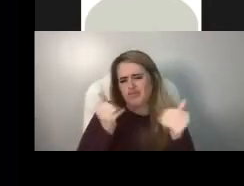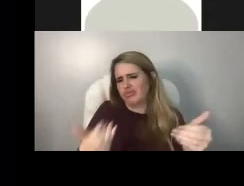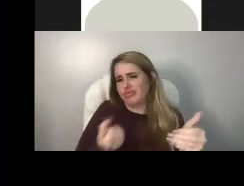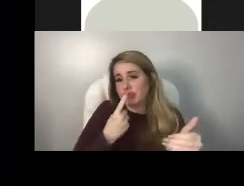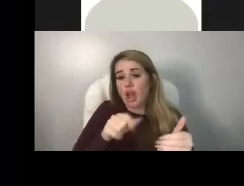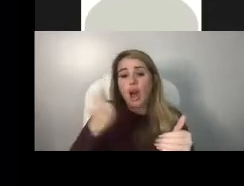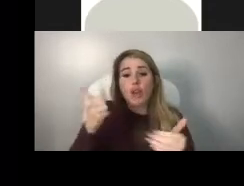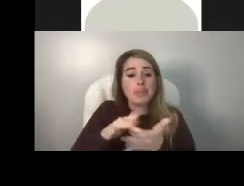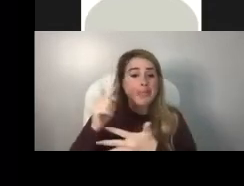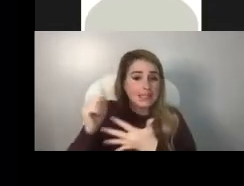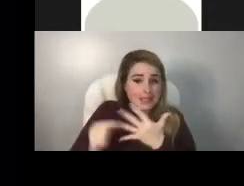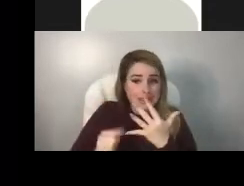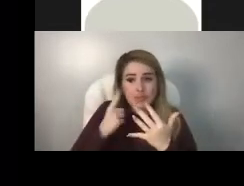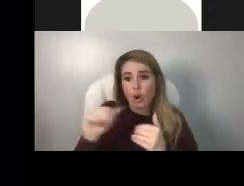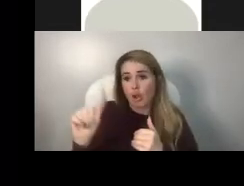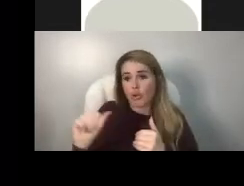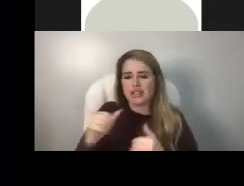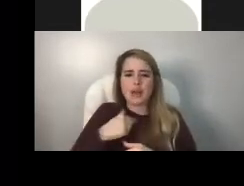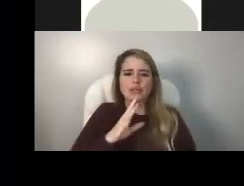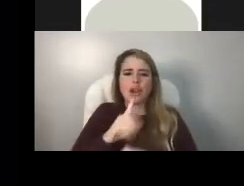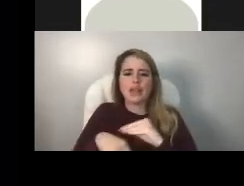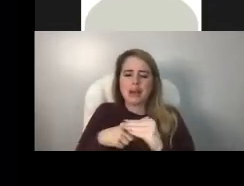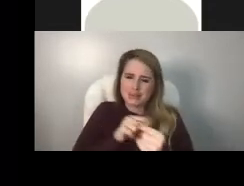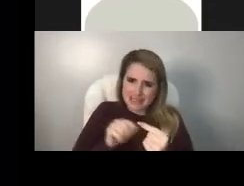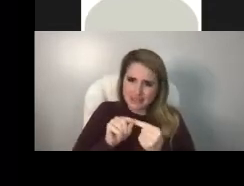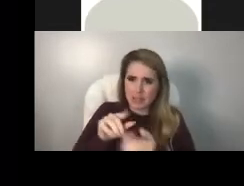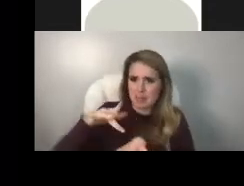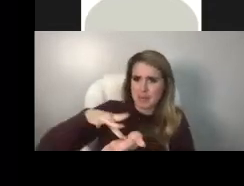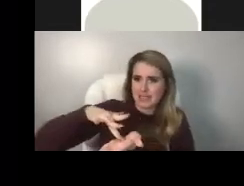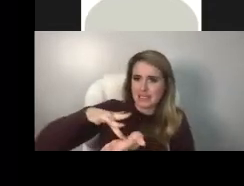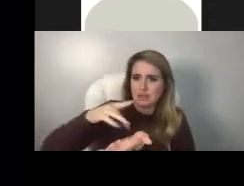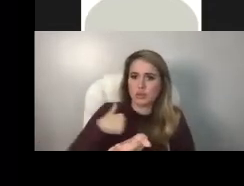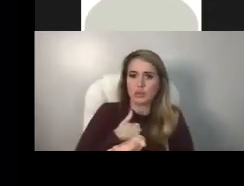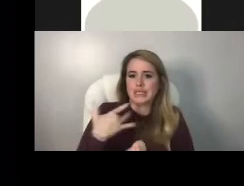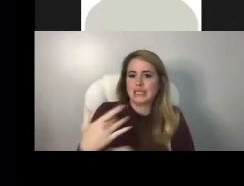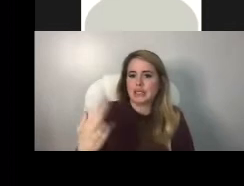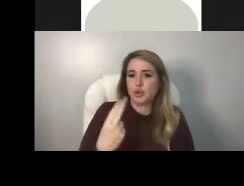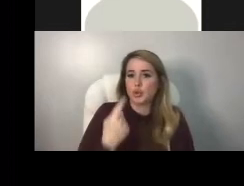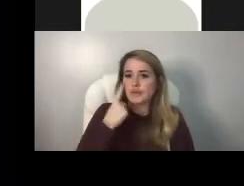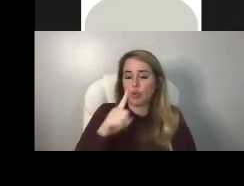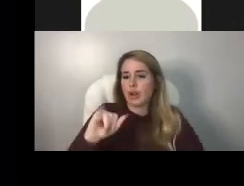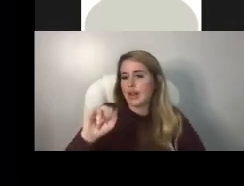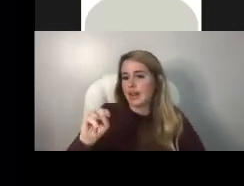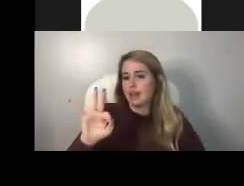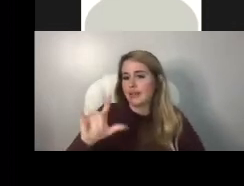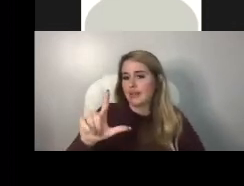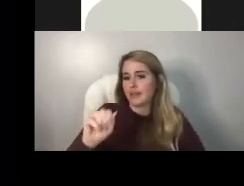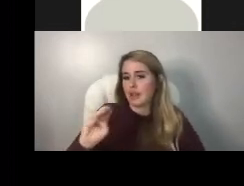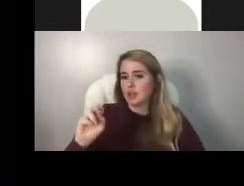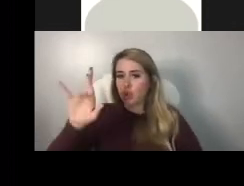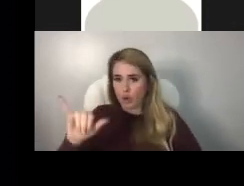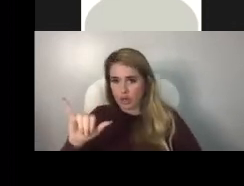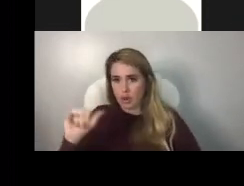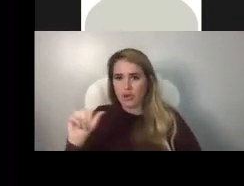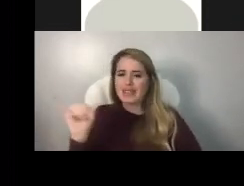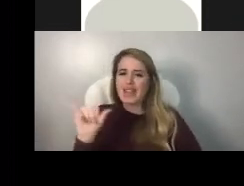and I'm referring specifically to the medications that are used for the inflammatory arthritis, like